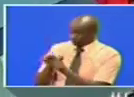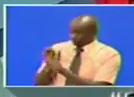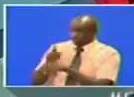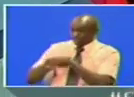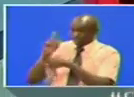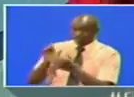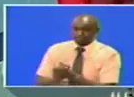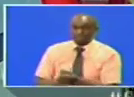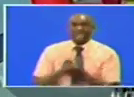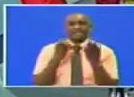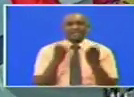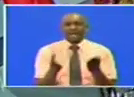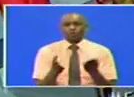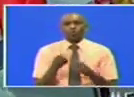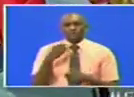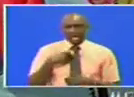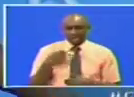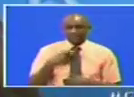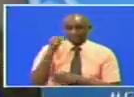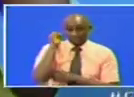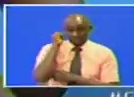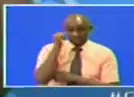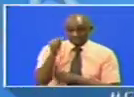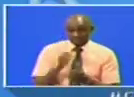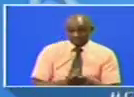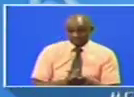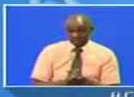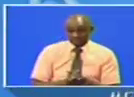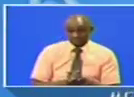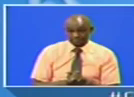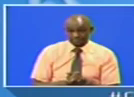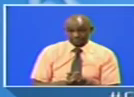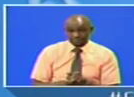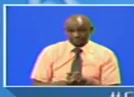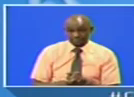Fine, thank you. All right, let's now go to some politics and